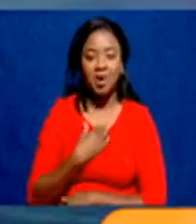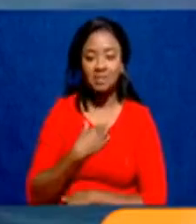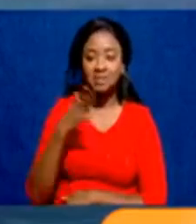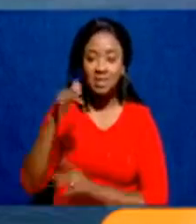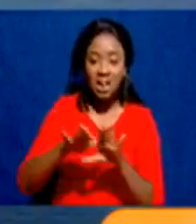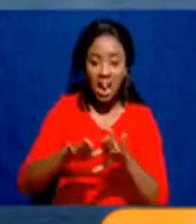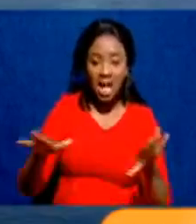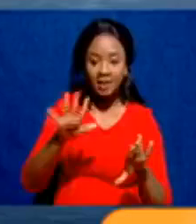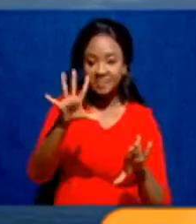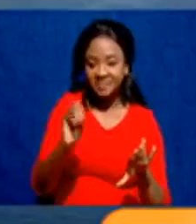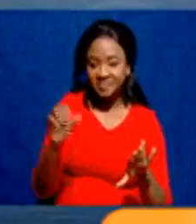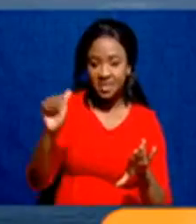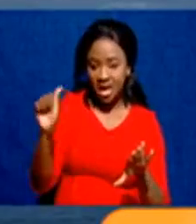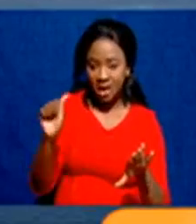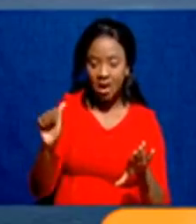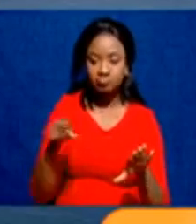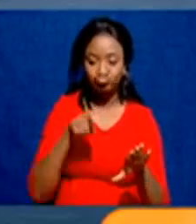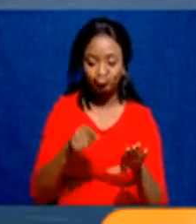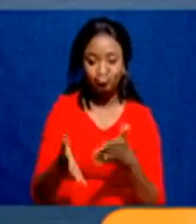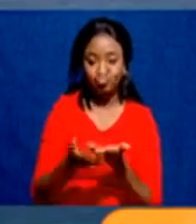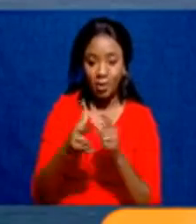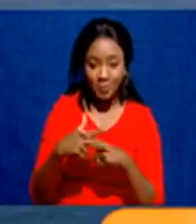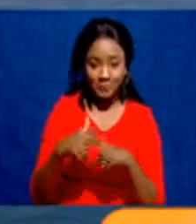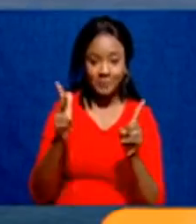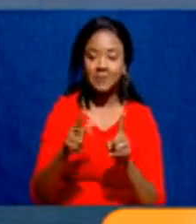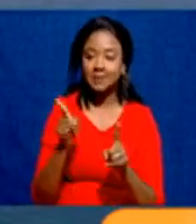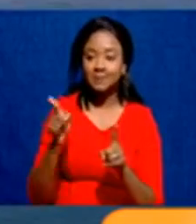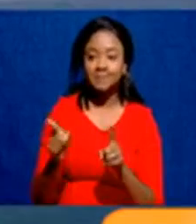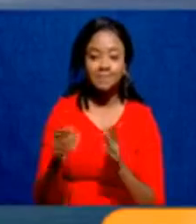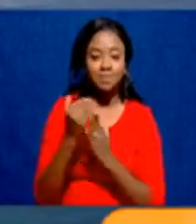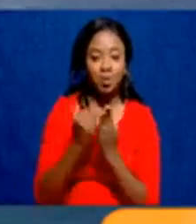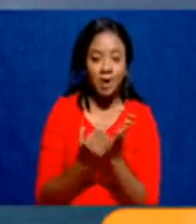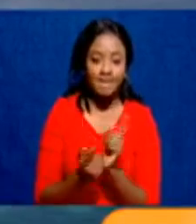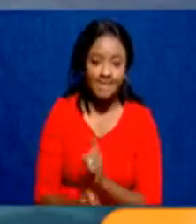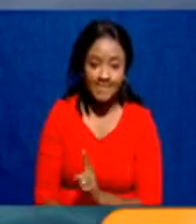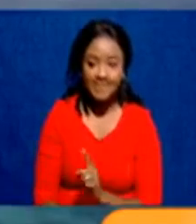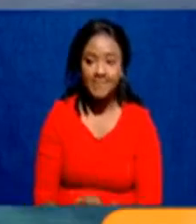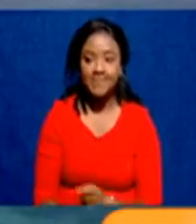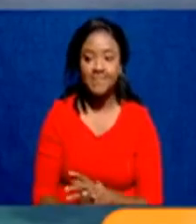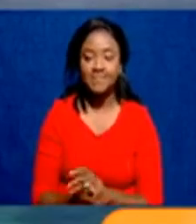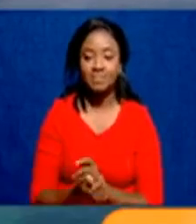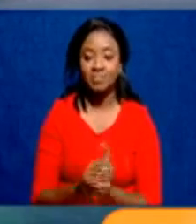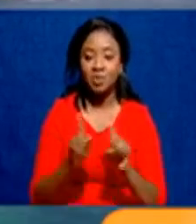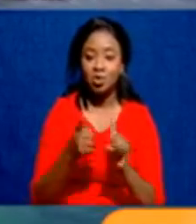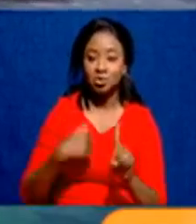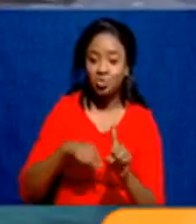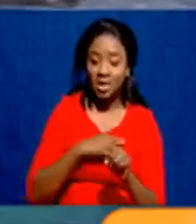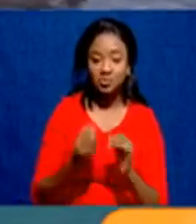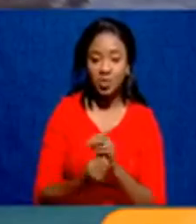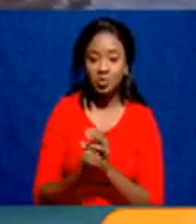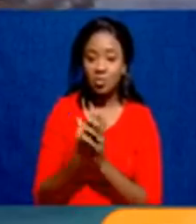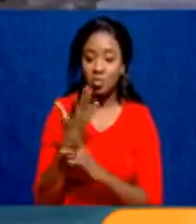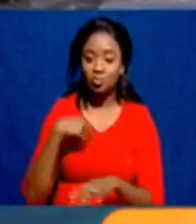50 acres of land is required to kickstart the multi-billion shilling project. And then as we grow towards getting